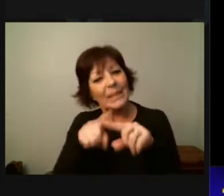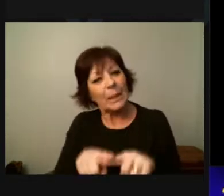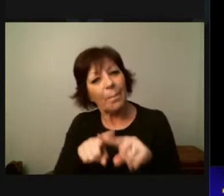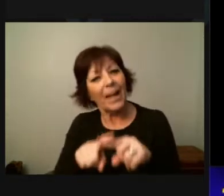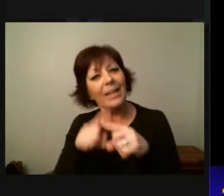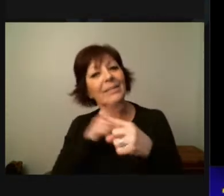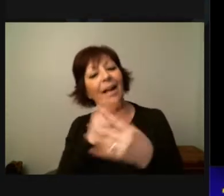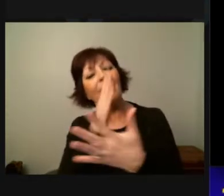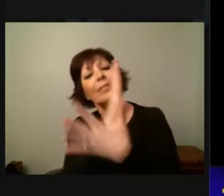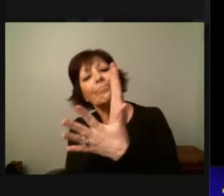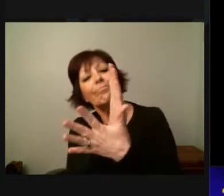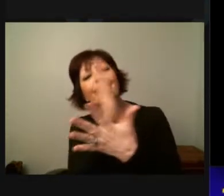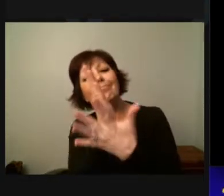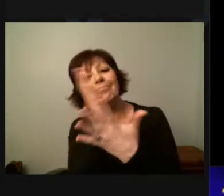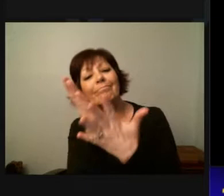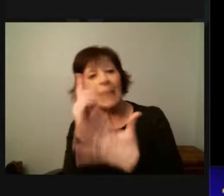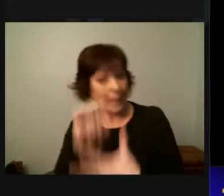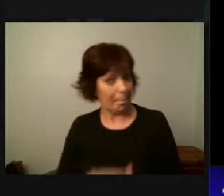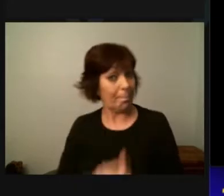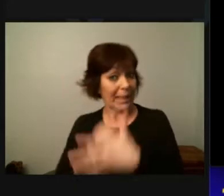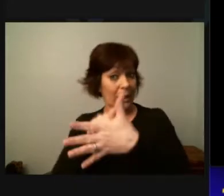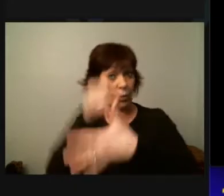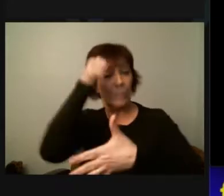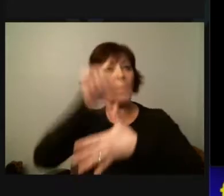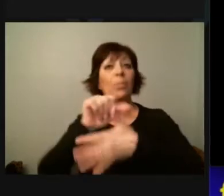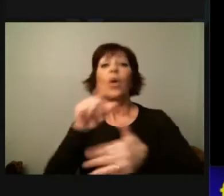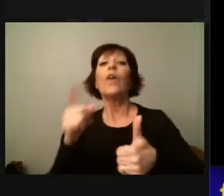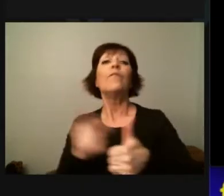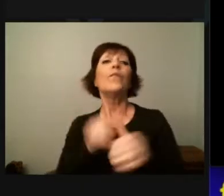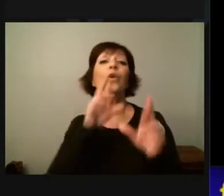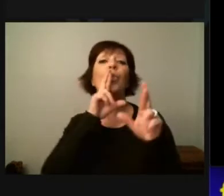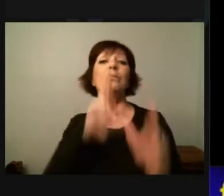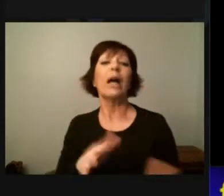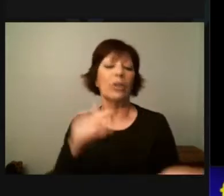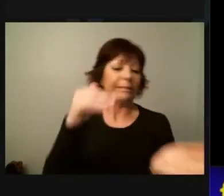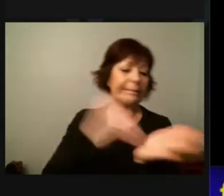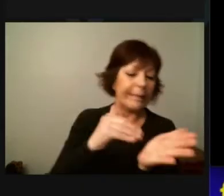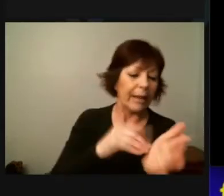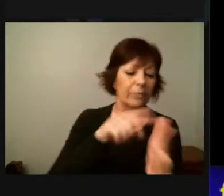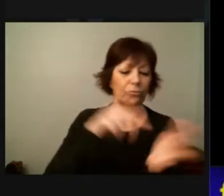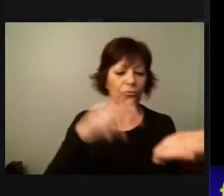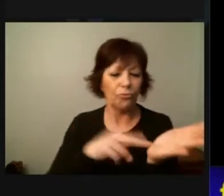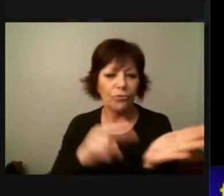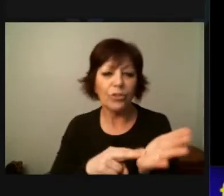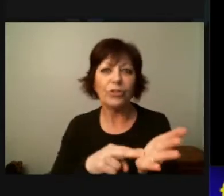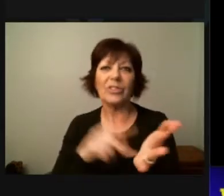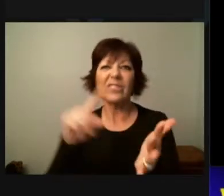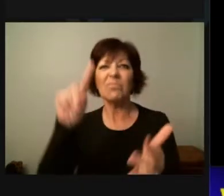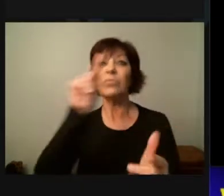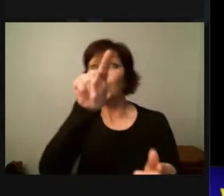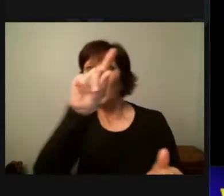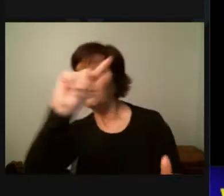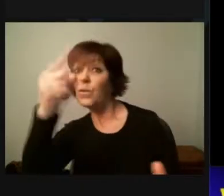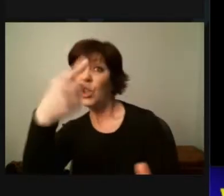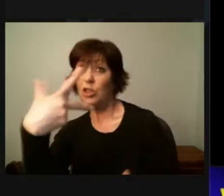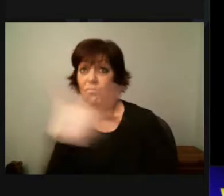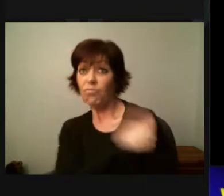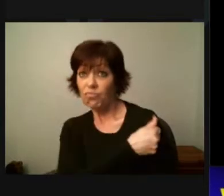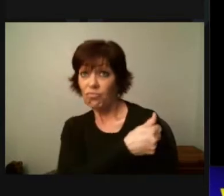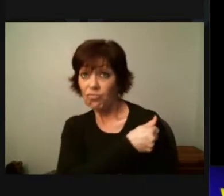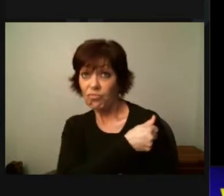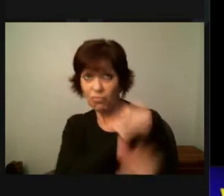times. At first, we had first responders and medical workers who were allowed to get the COVID